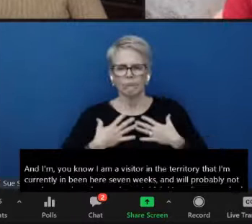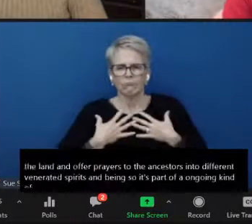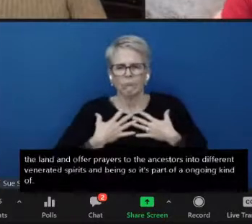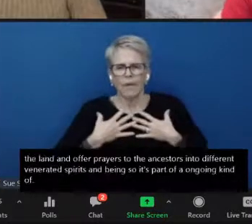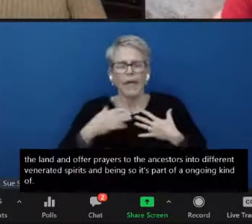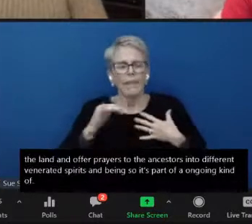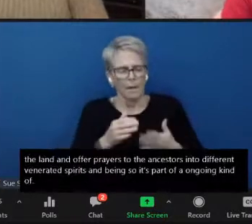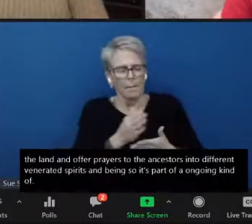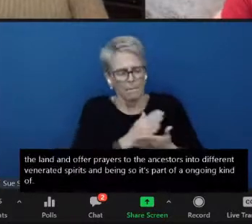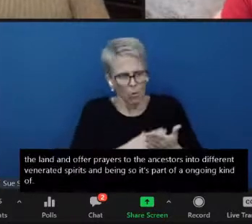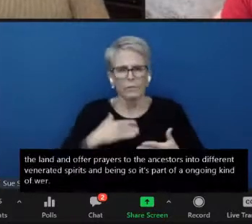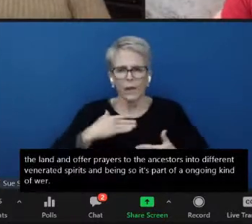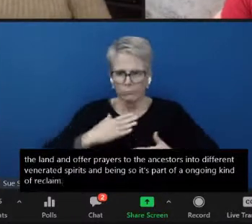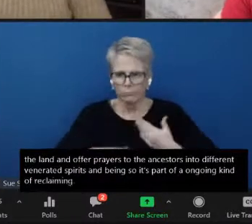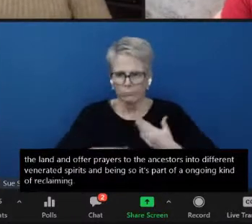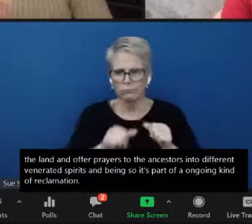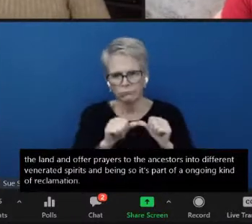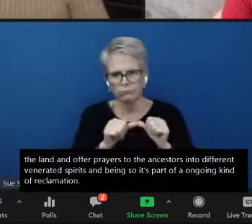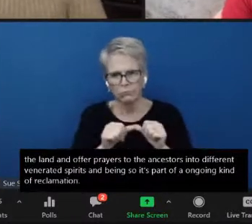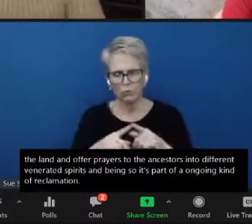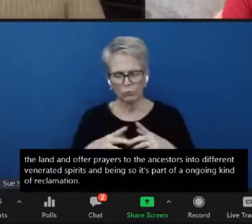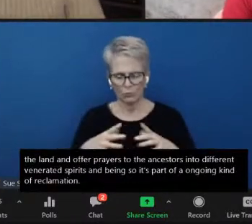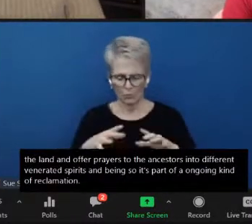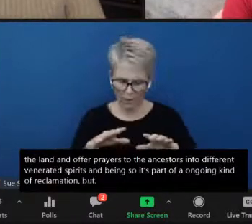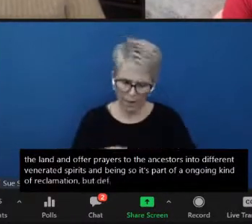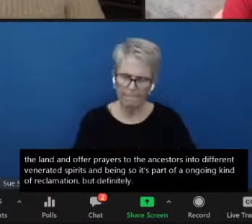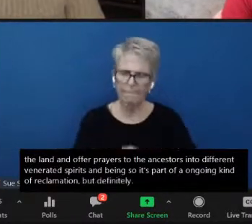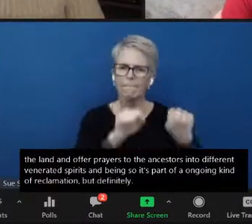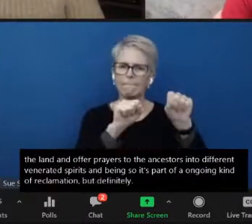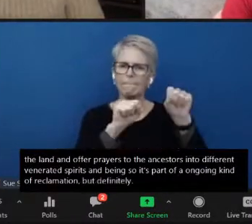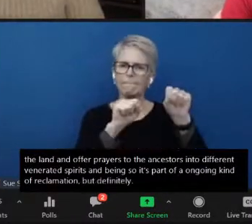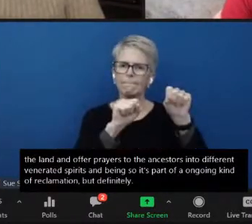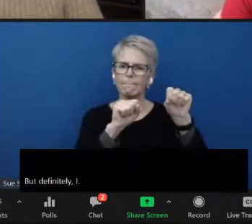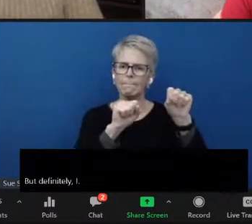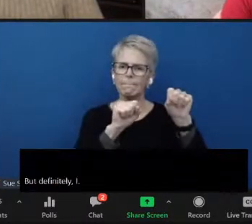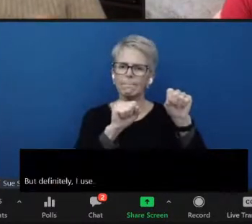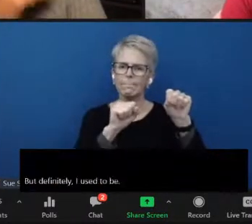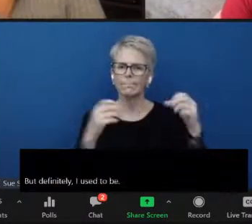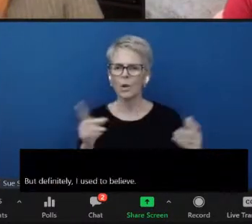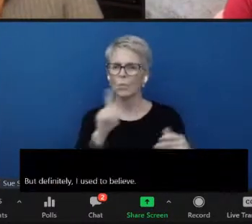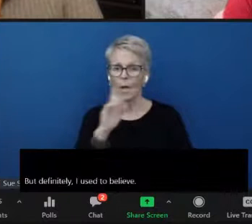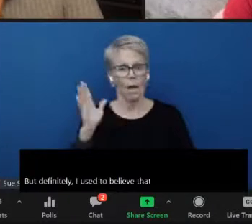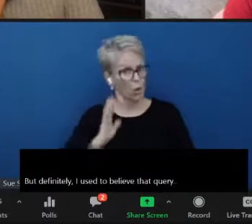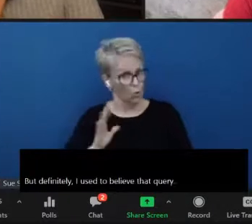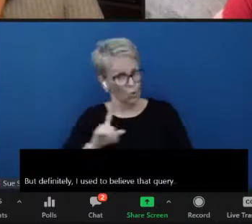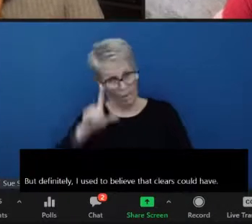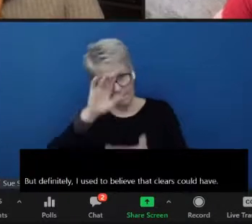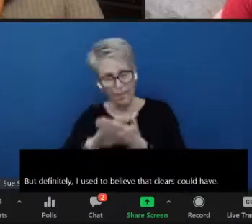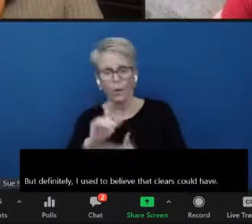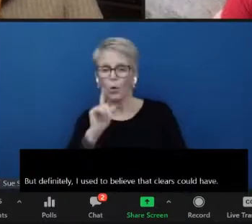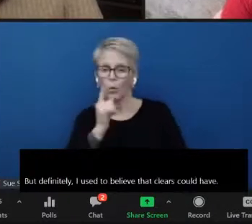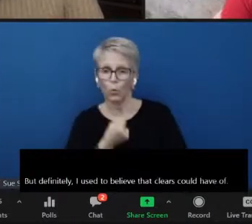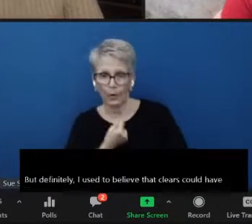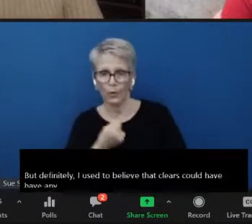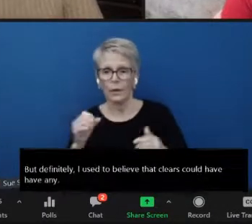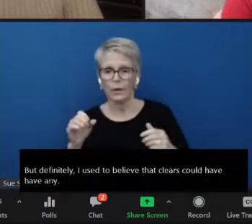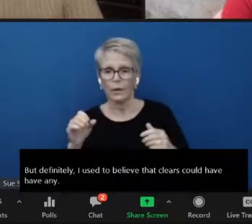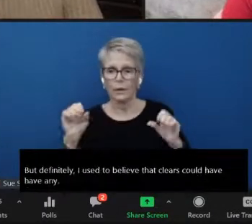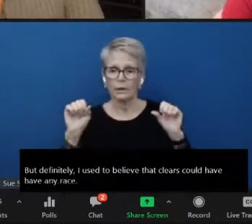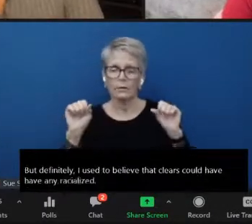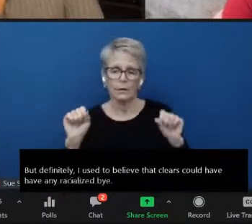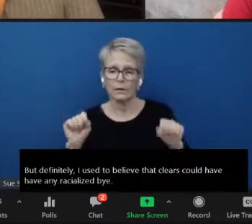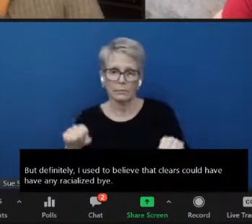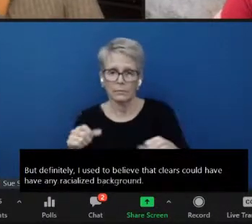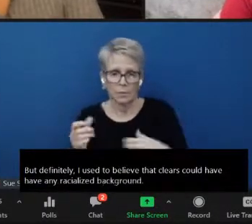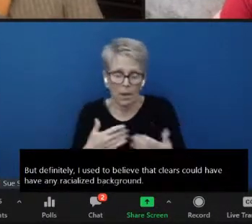of reclamation. But definitely, I used to believe that queers could have of any